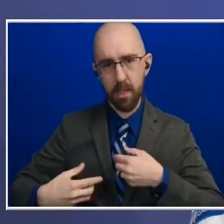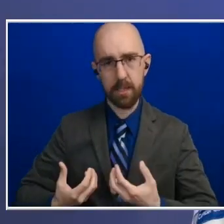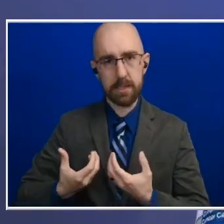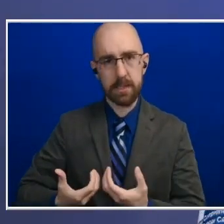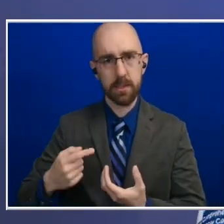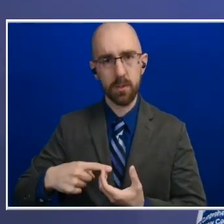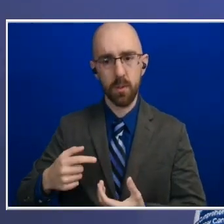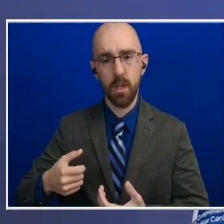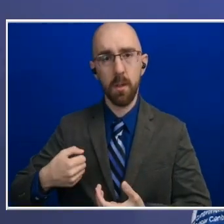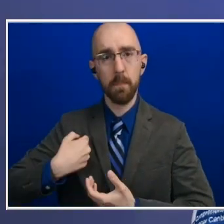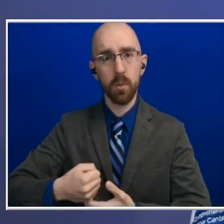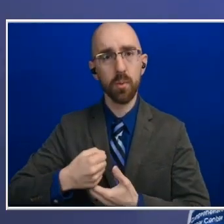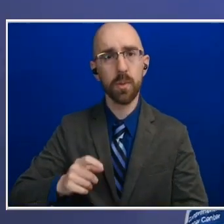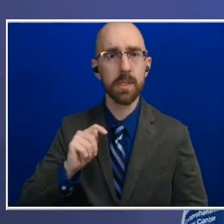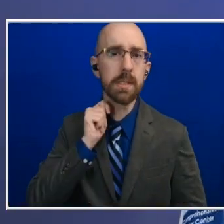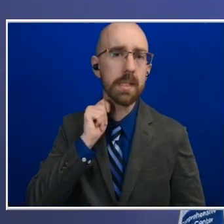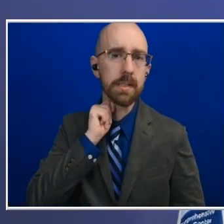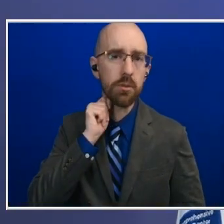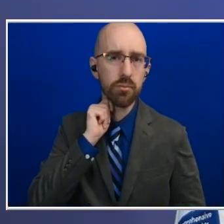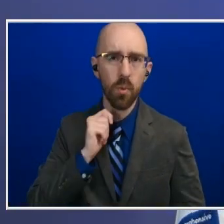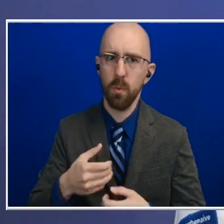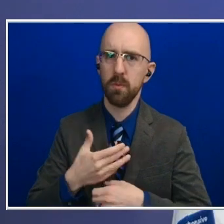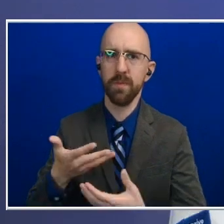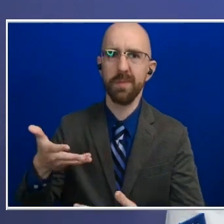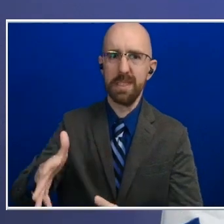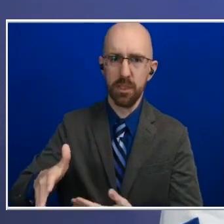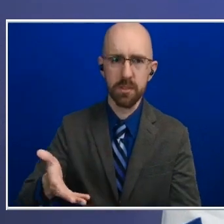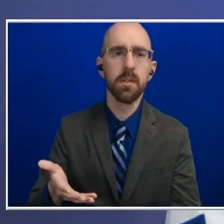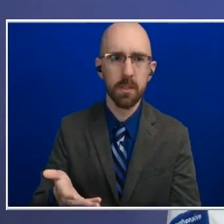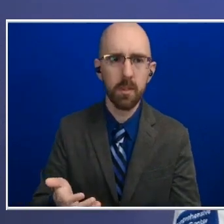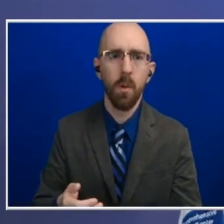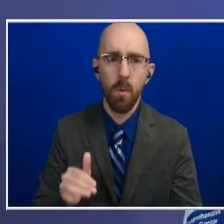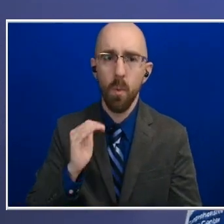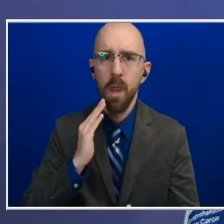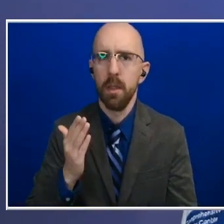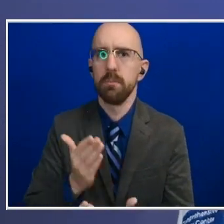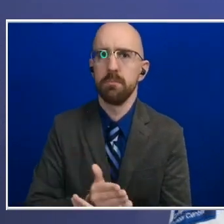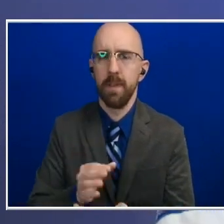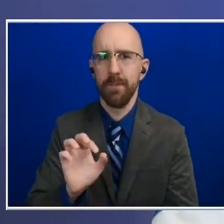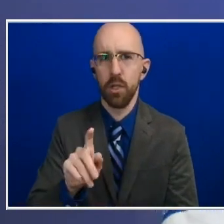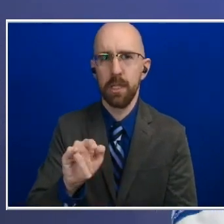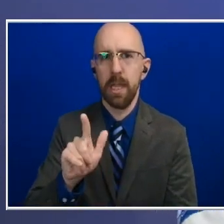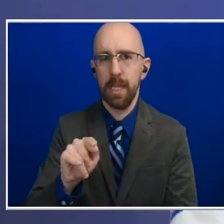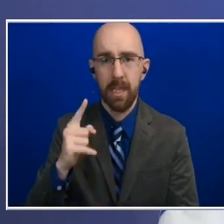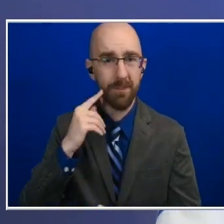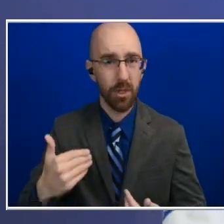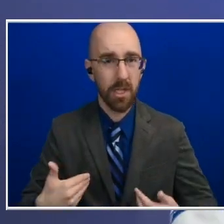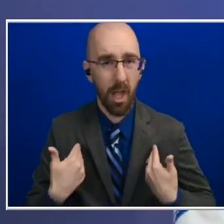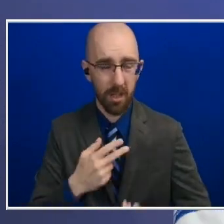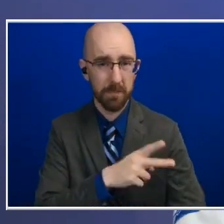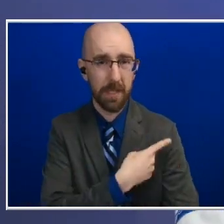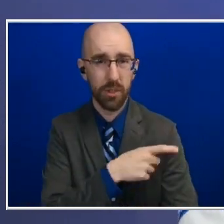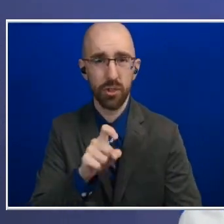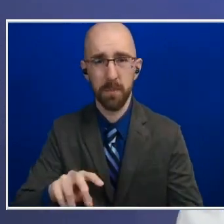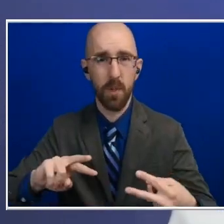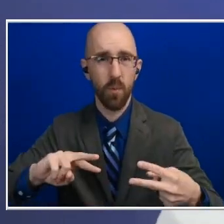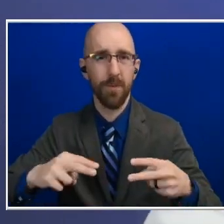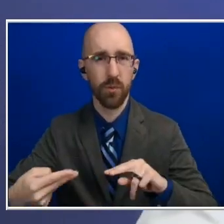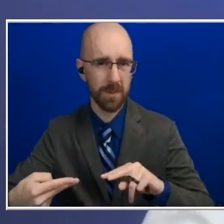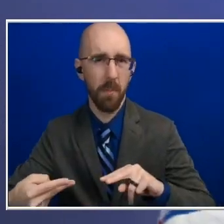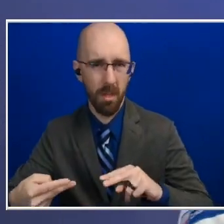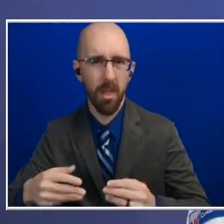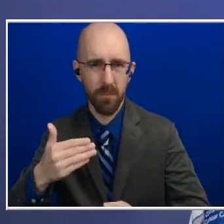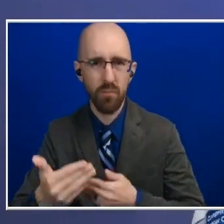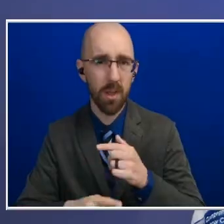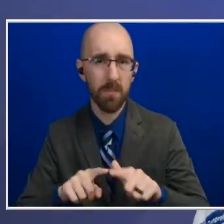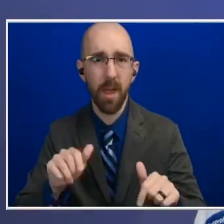that would impair fertility as well. Both of those, especially in really young patients, should be reversible processes, but it can take a long time